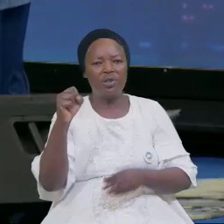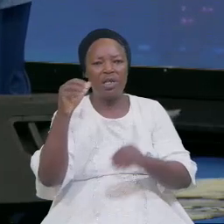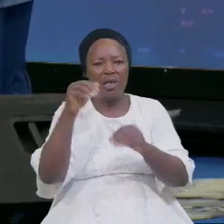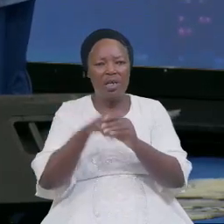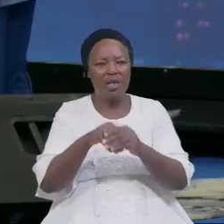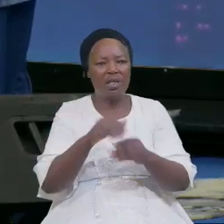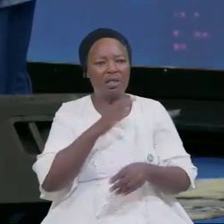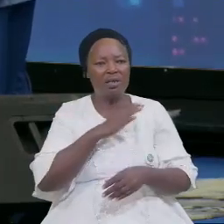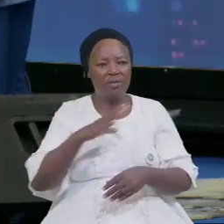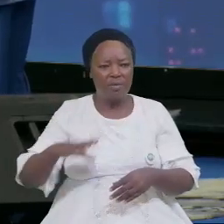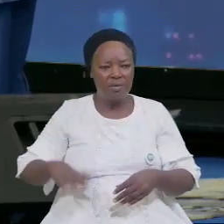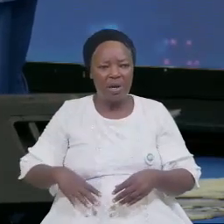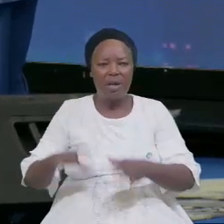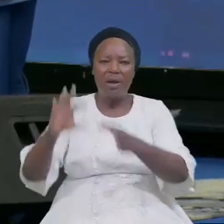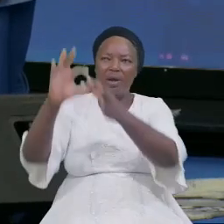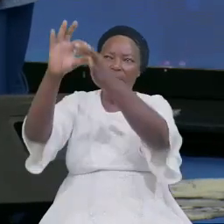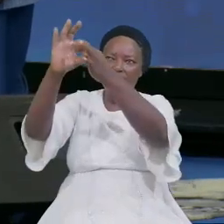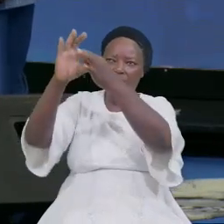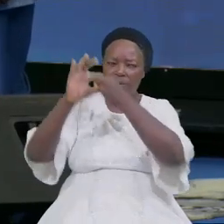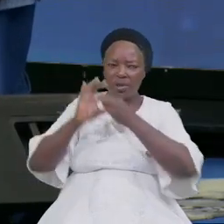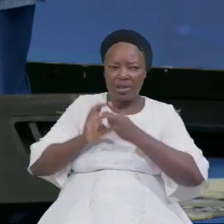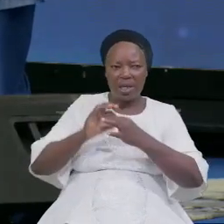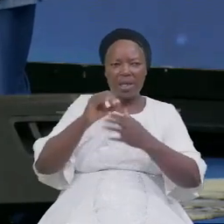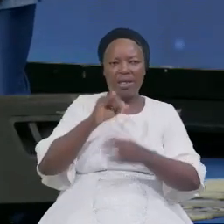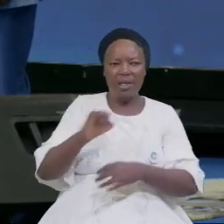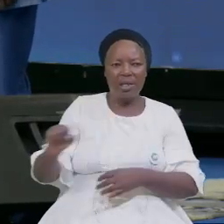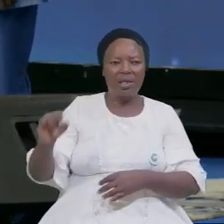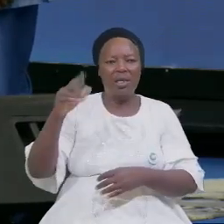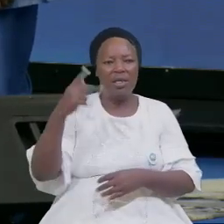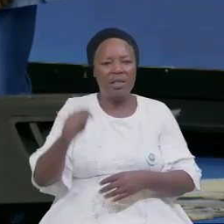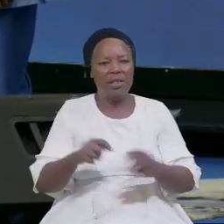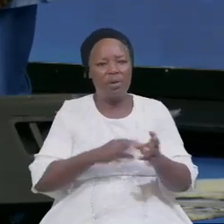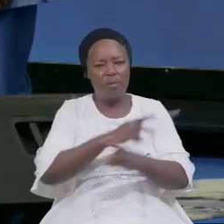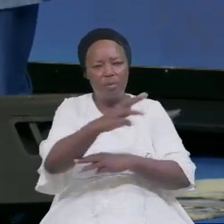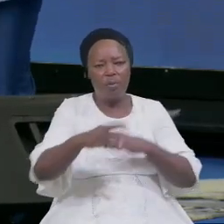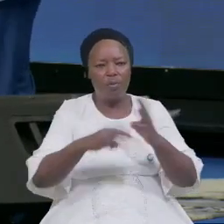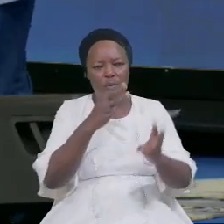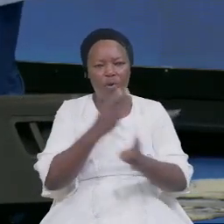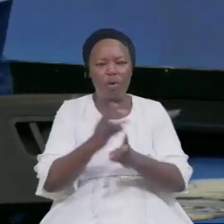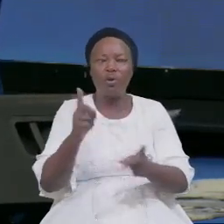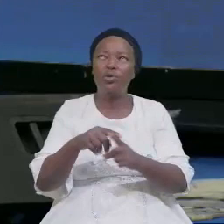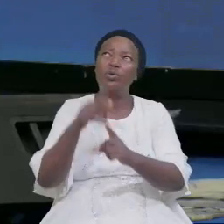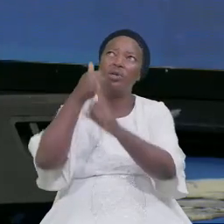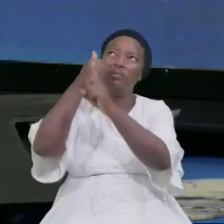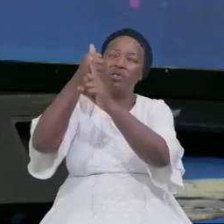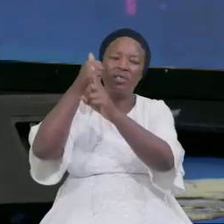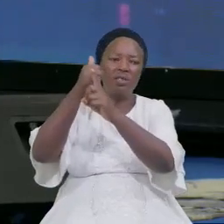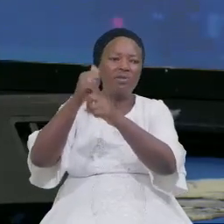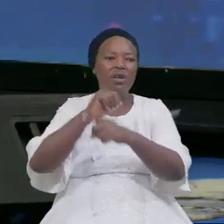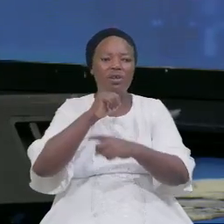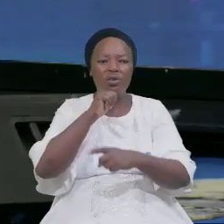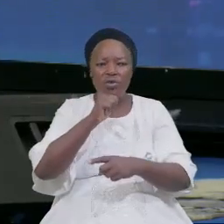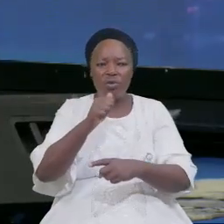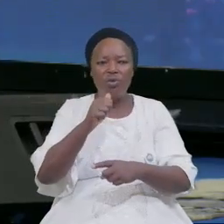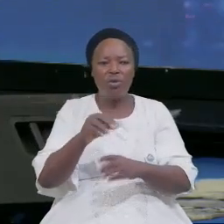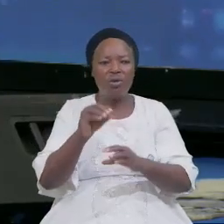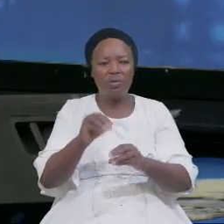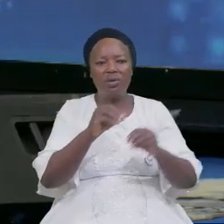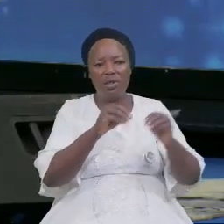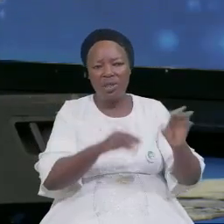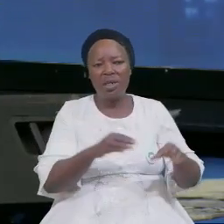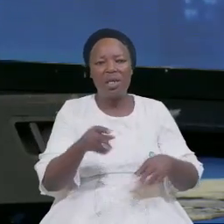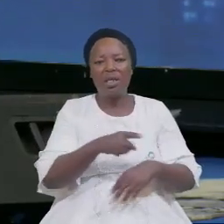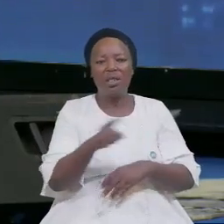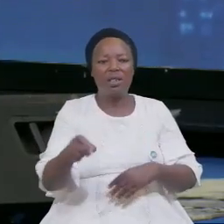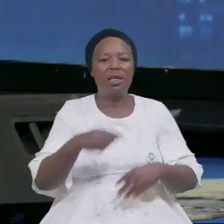Christ reconciling the world unto himself, not imputing their